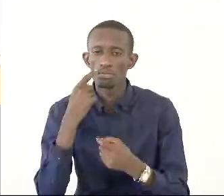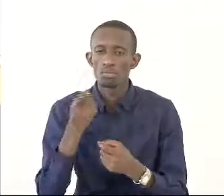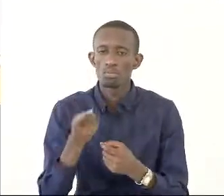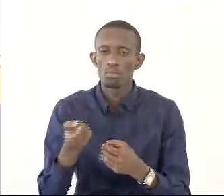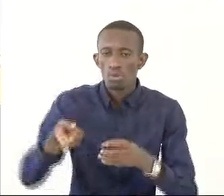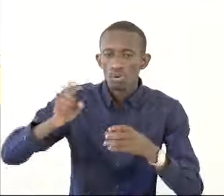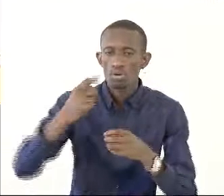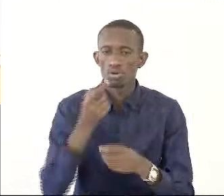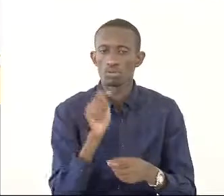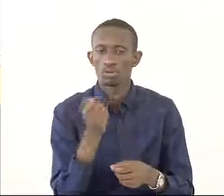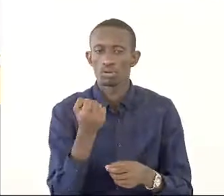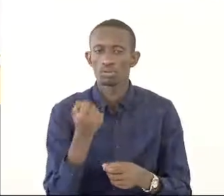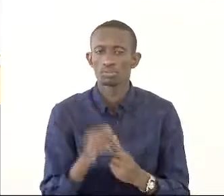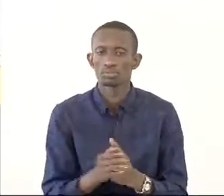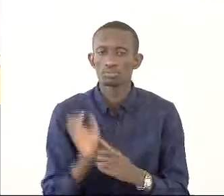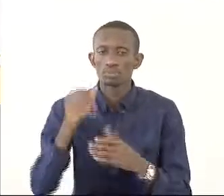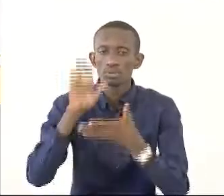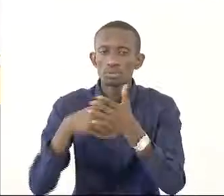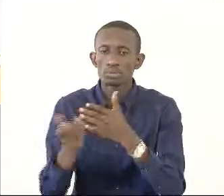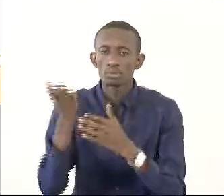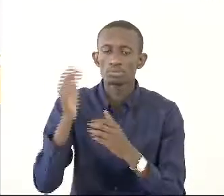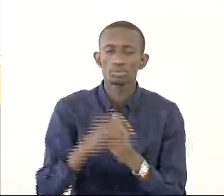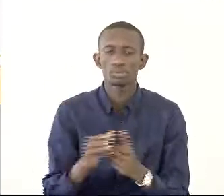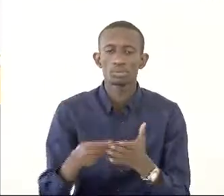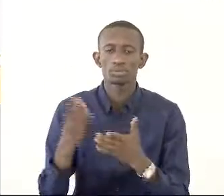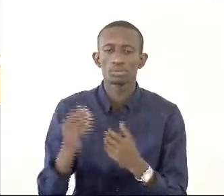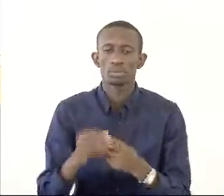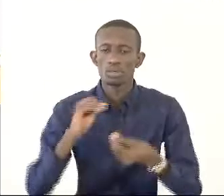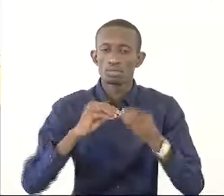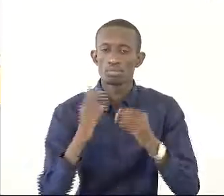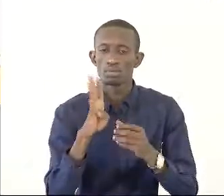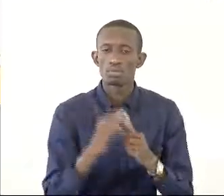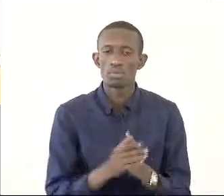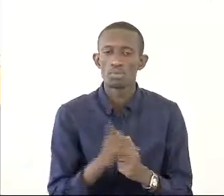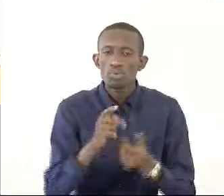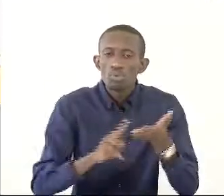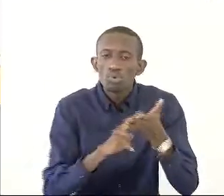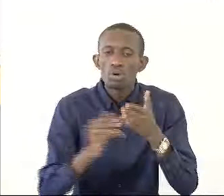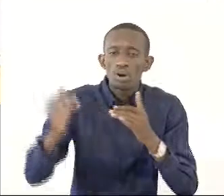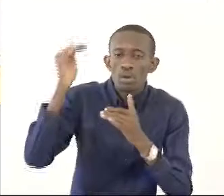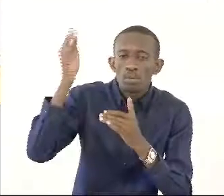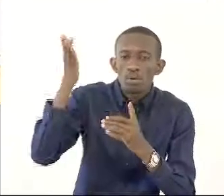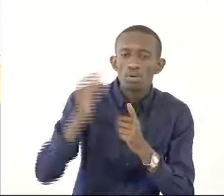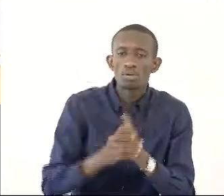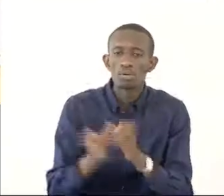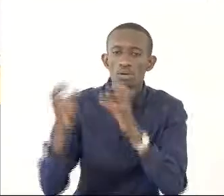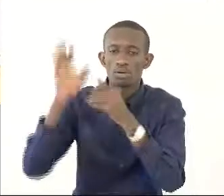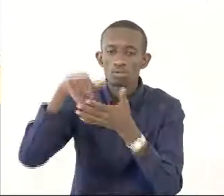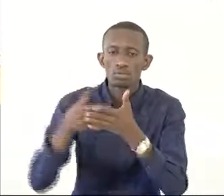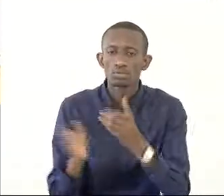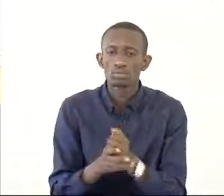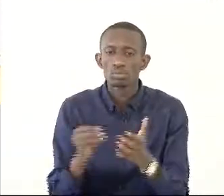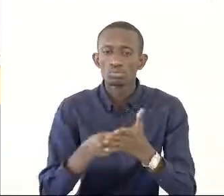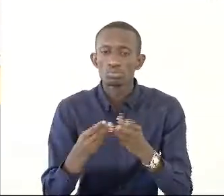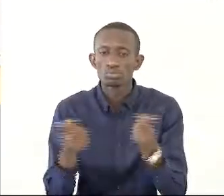of values. So number B, we will use the above graph to solve x squared minus 3x plus